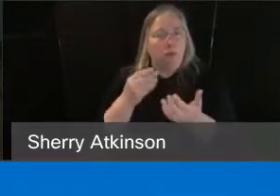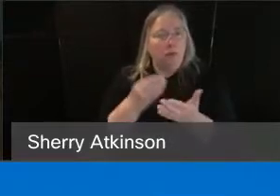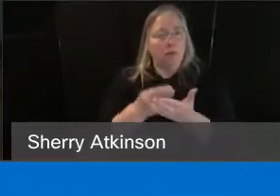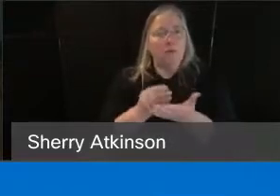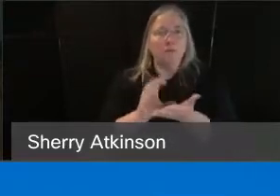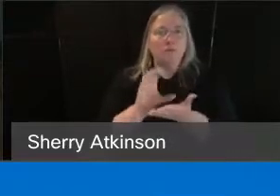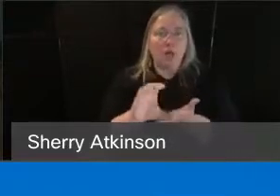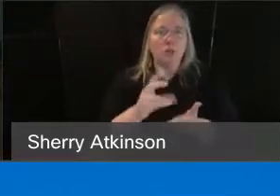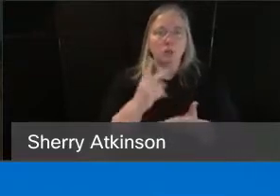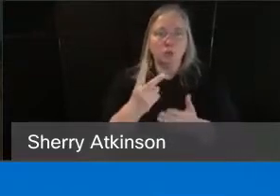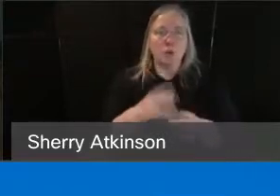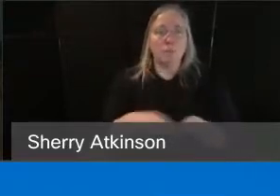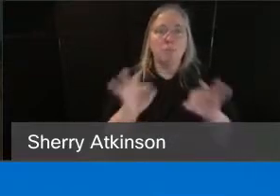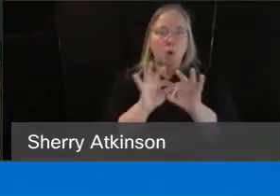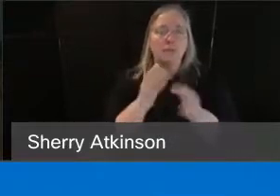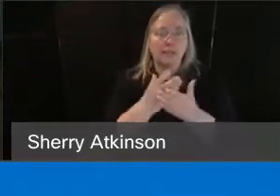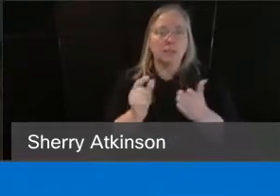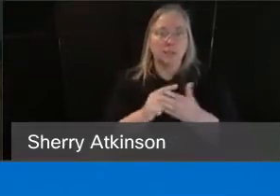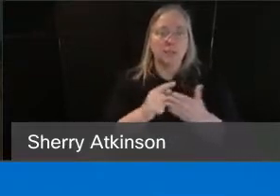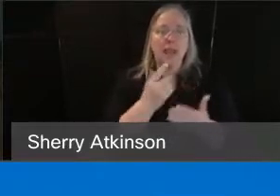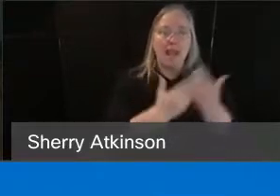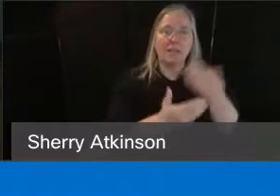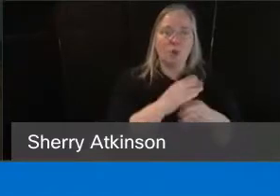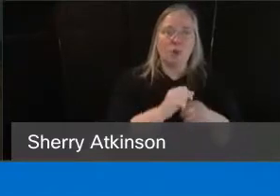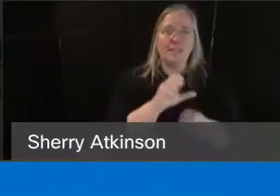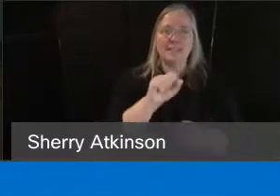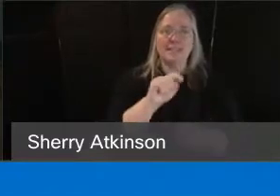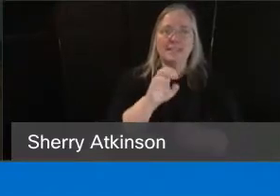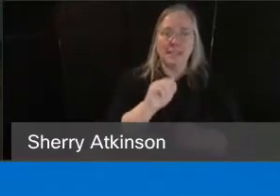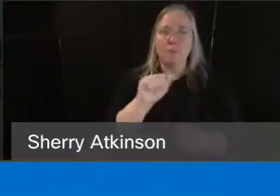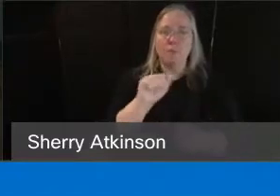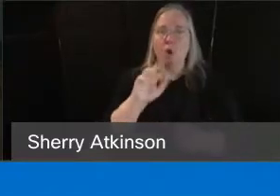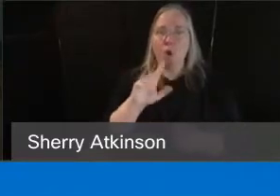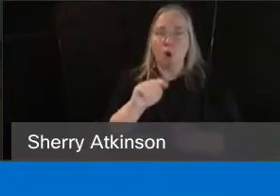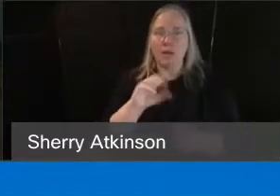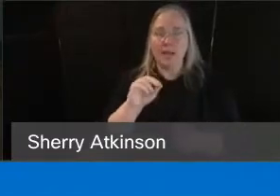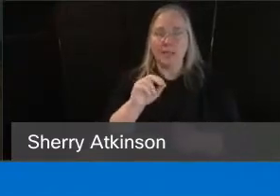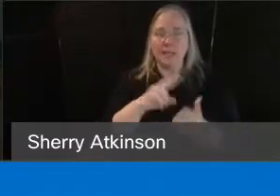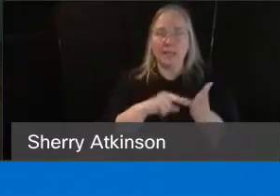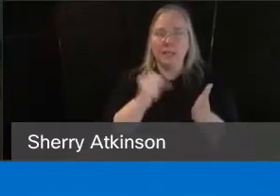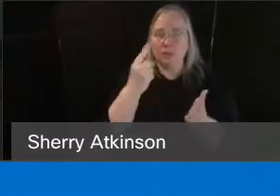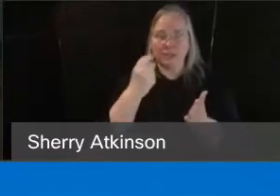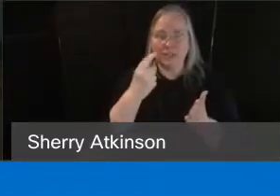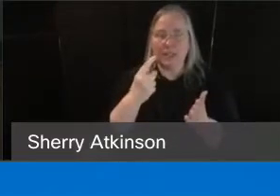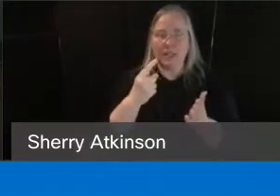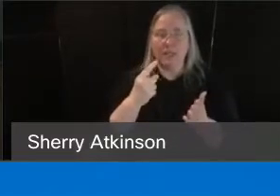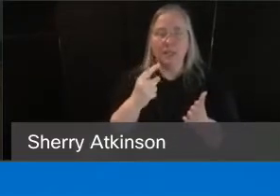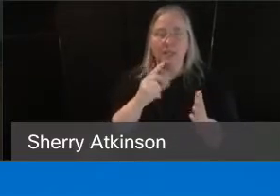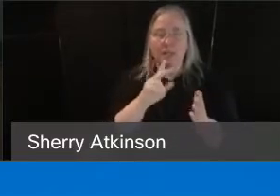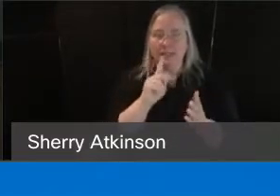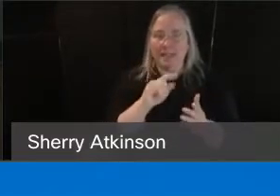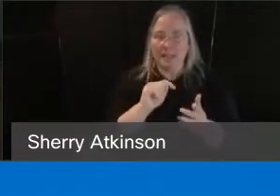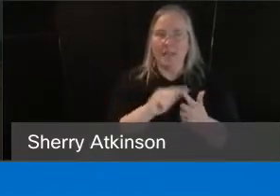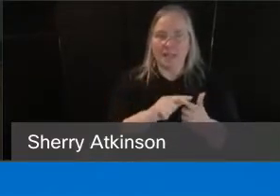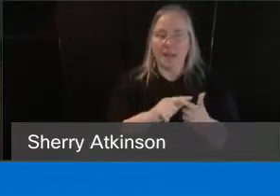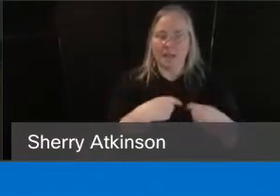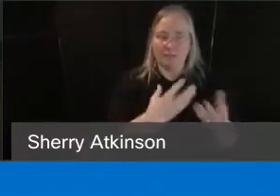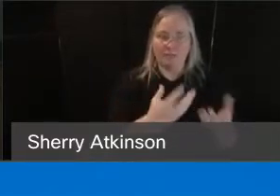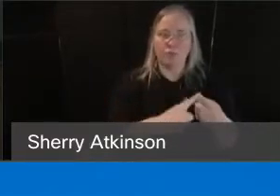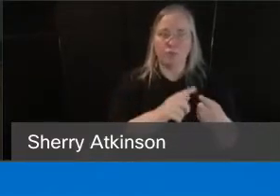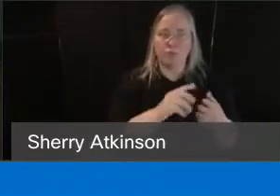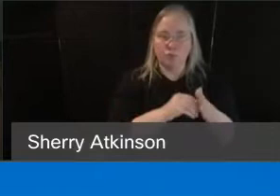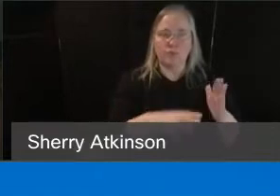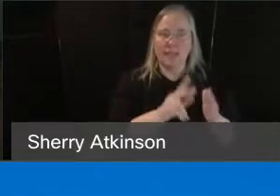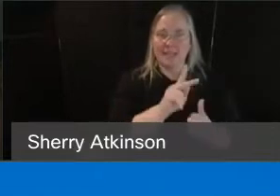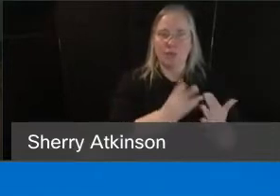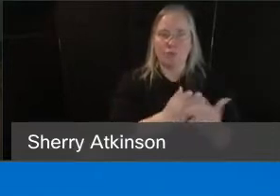hands-on STEM art and literacy learning activity kits, which will go to students K through 12, and also the access